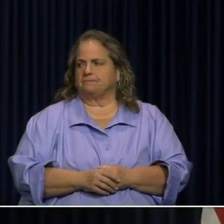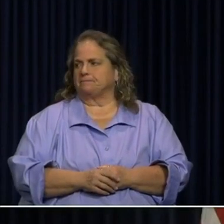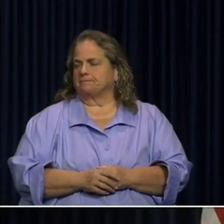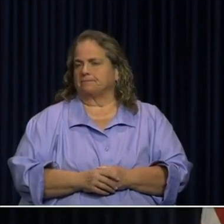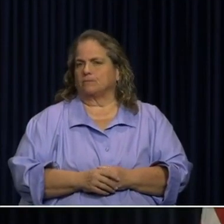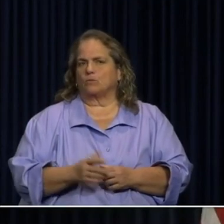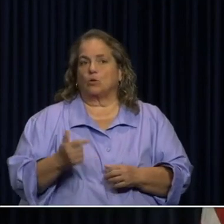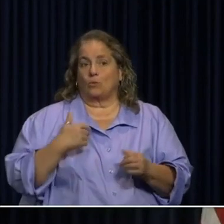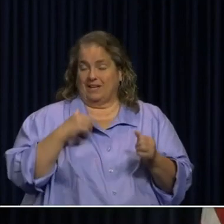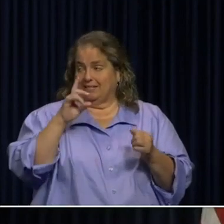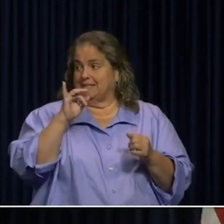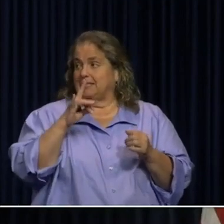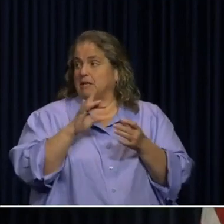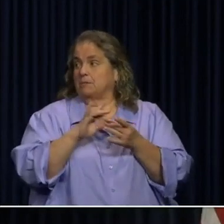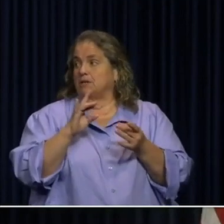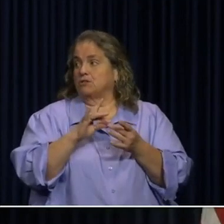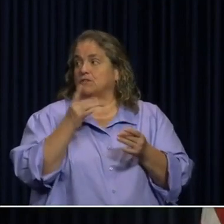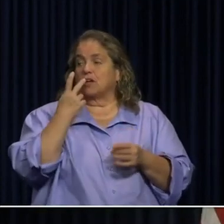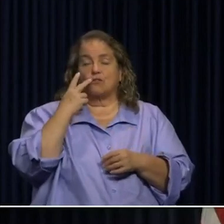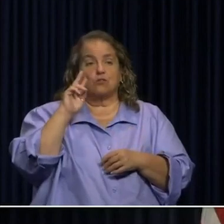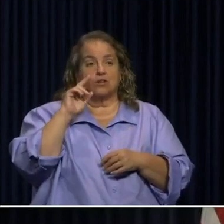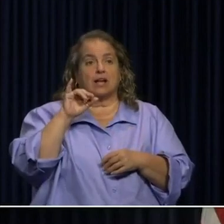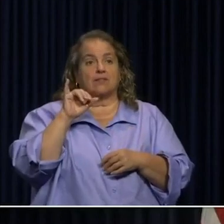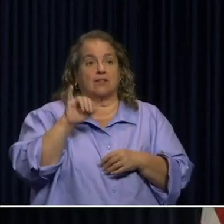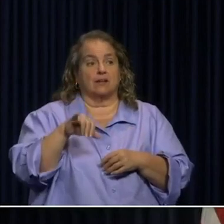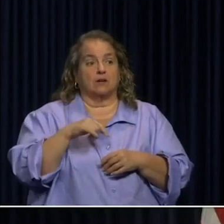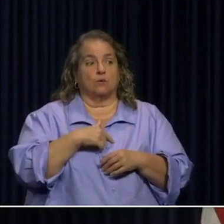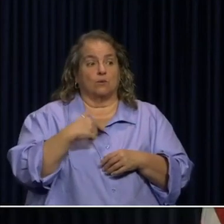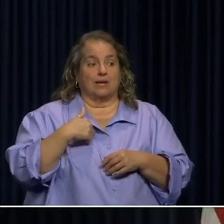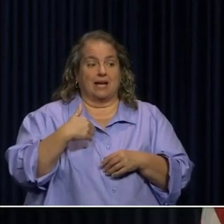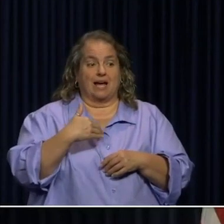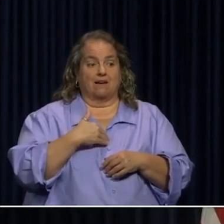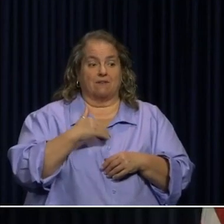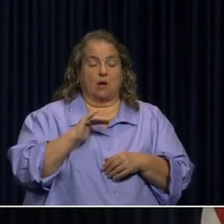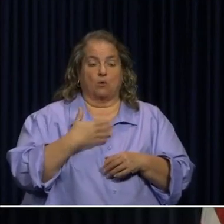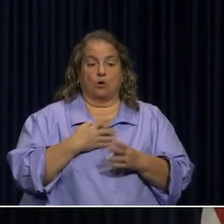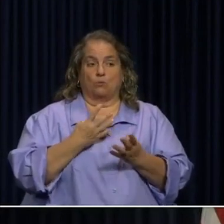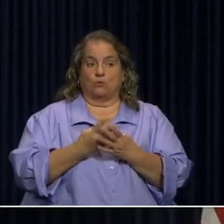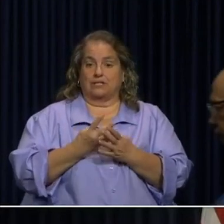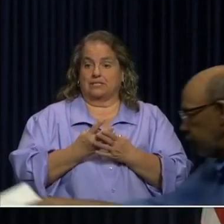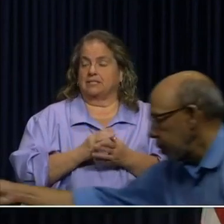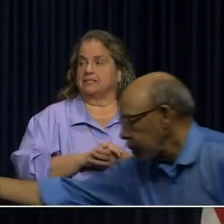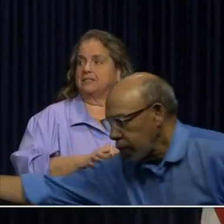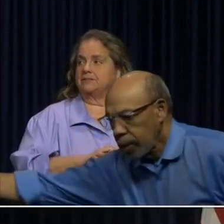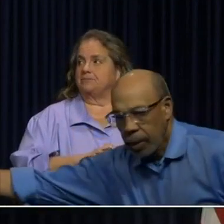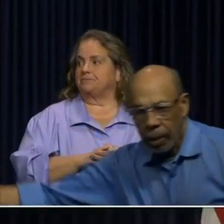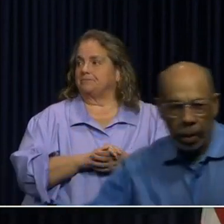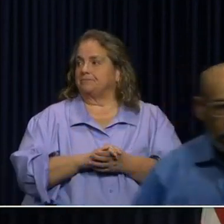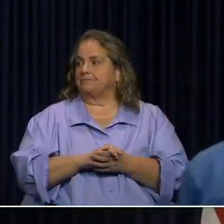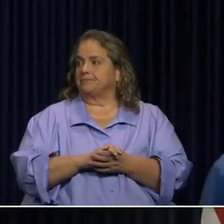All right, we mentioned the other day that we have our prisons that